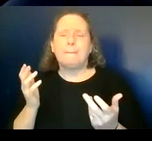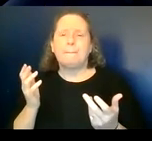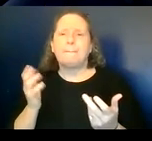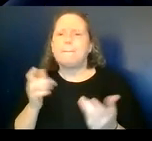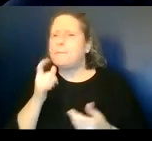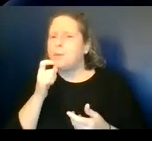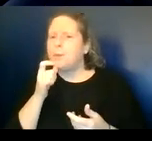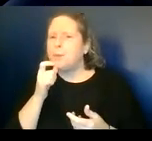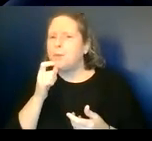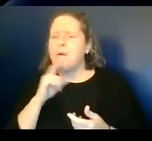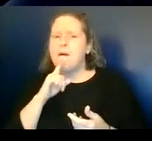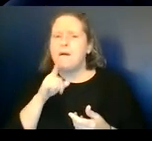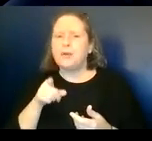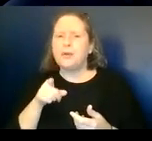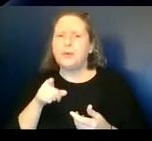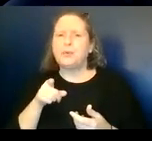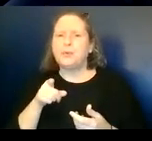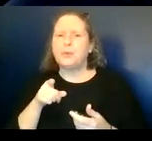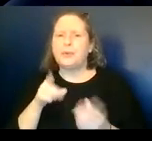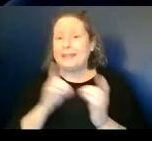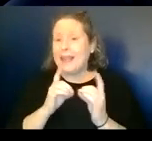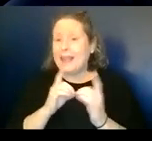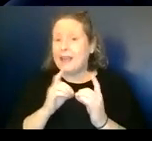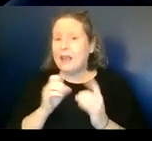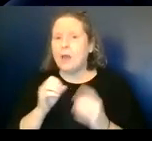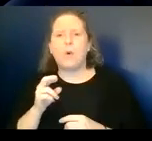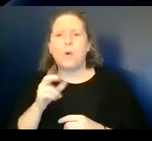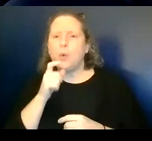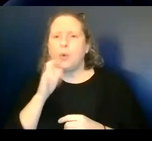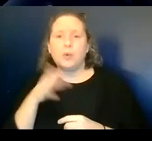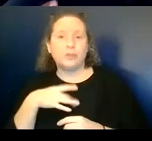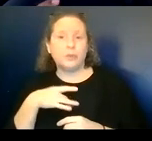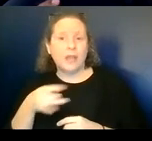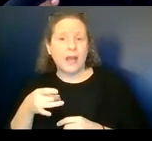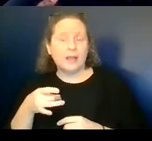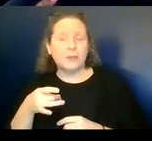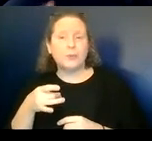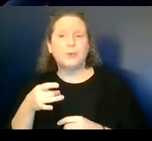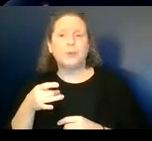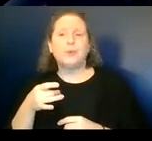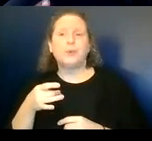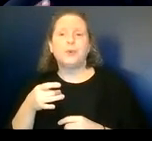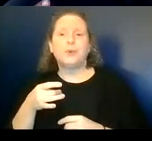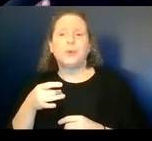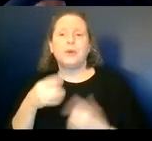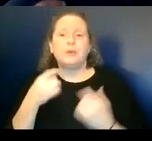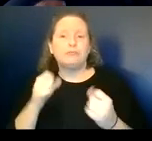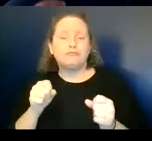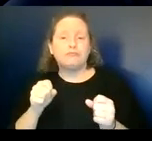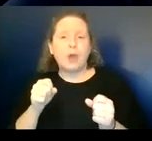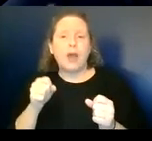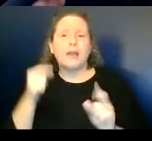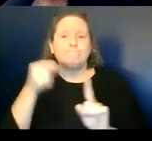who are you dating, or who would you like to pursue a relationship